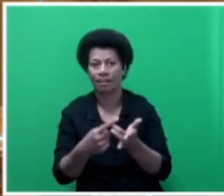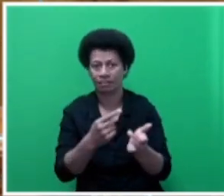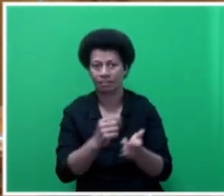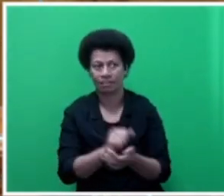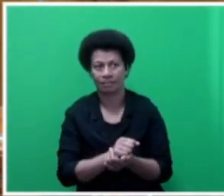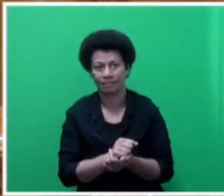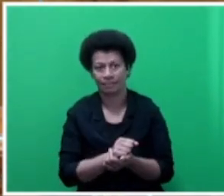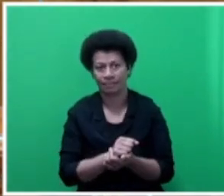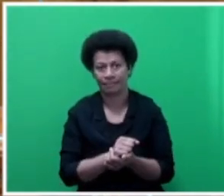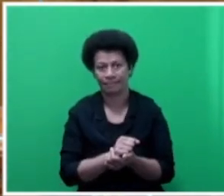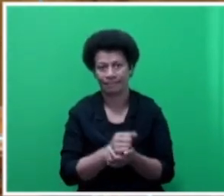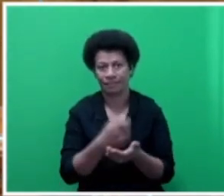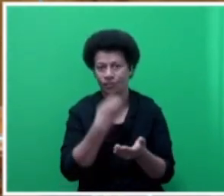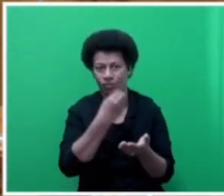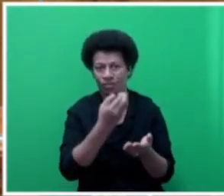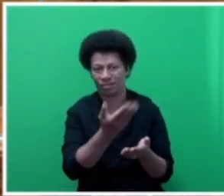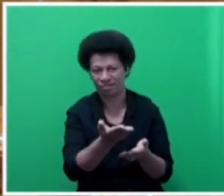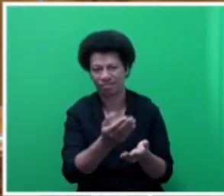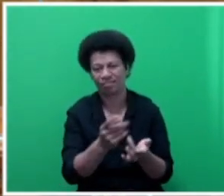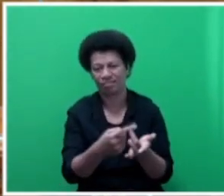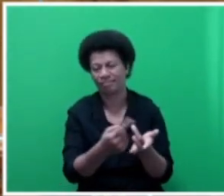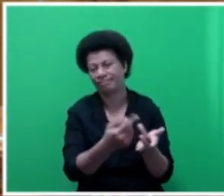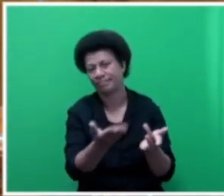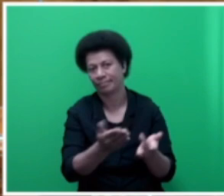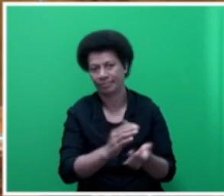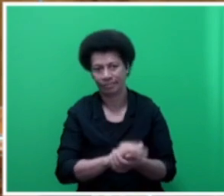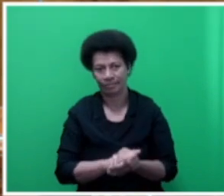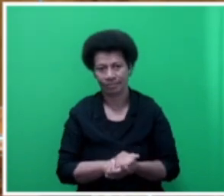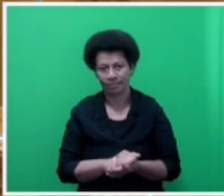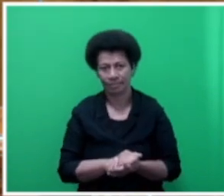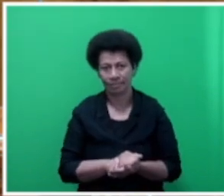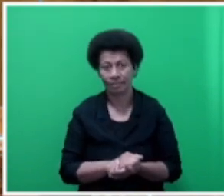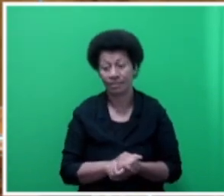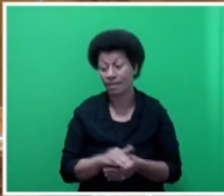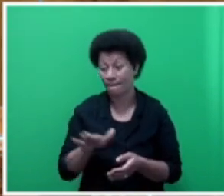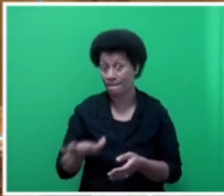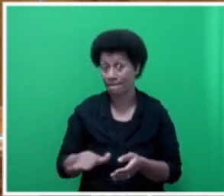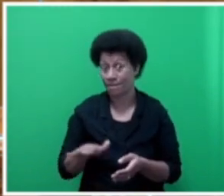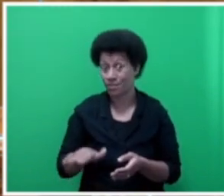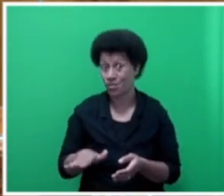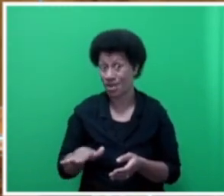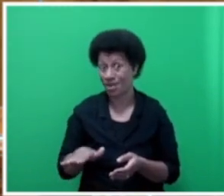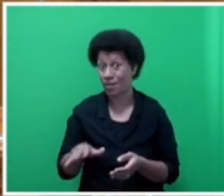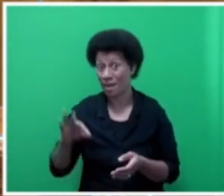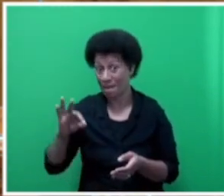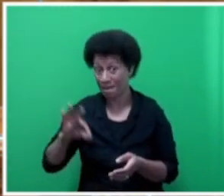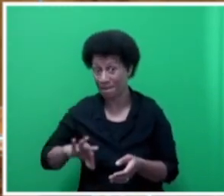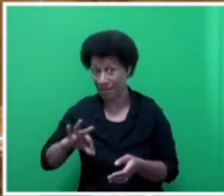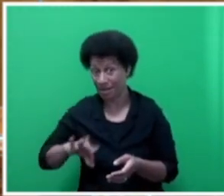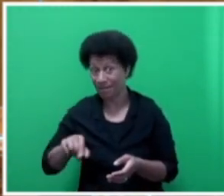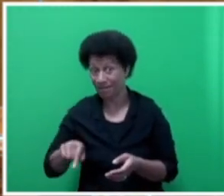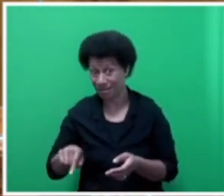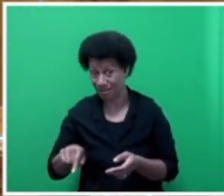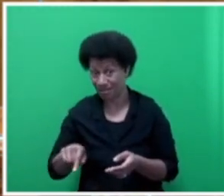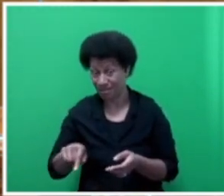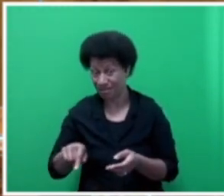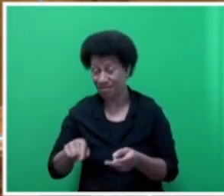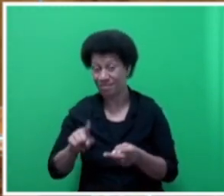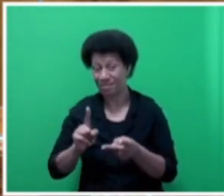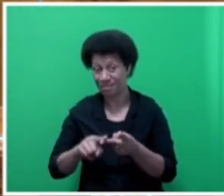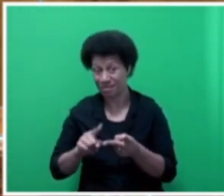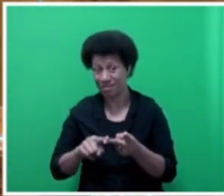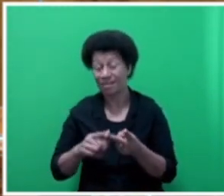The bottom line here is the poor will not only benefit from the zero rated VAT items, but also the